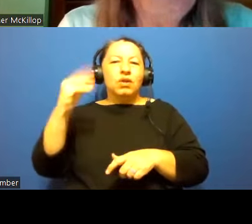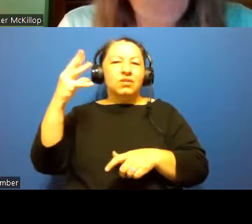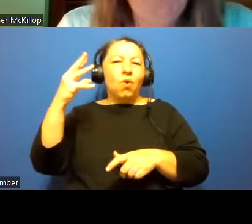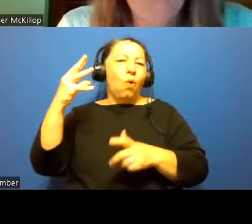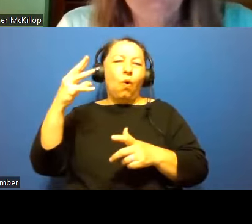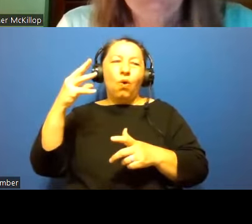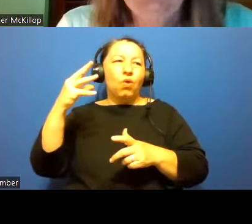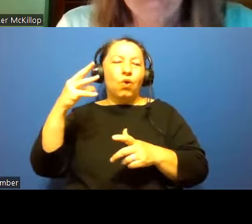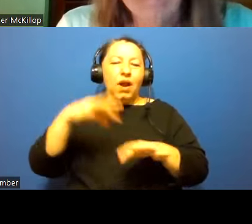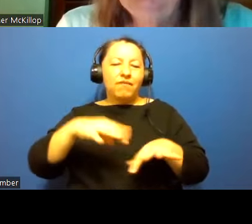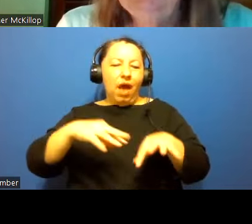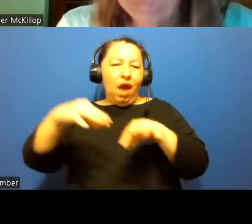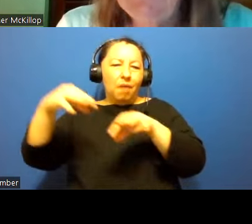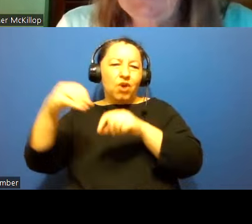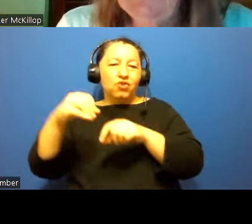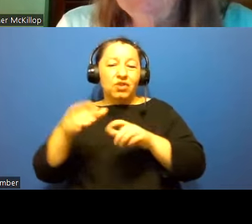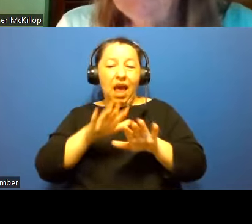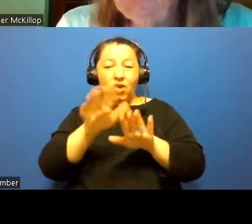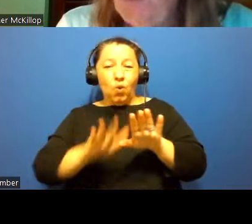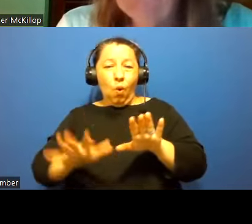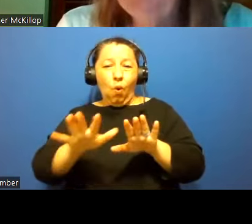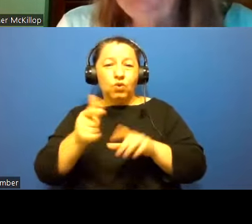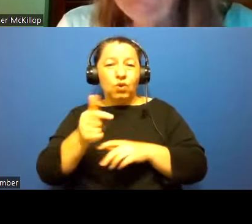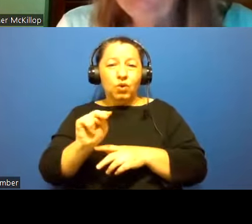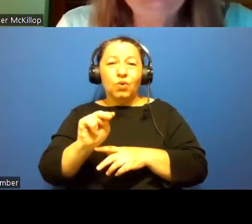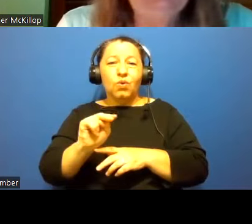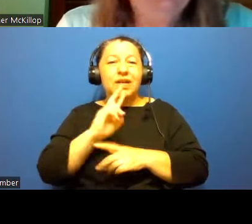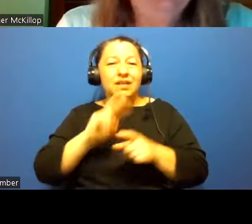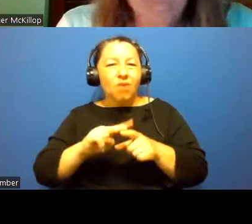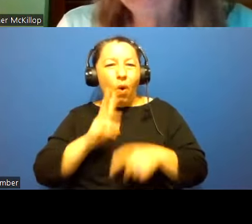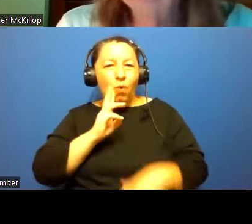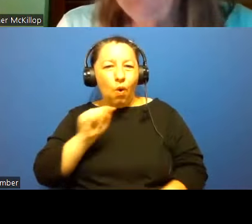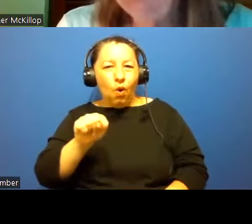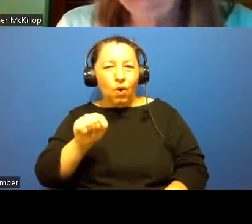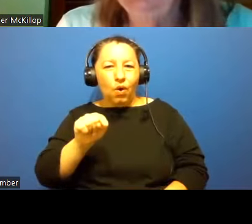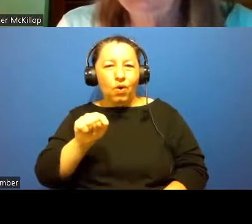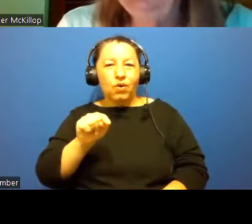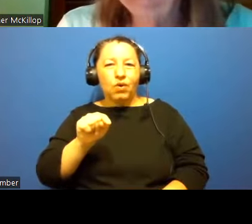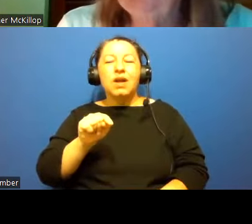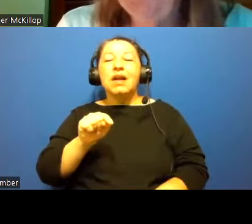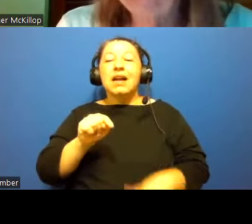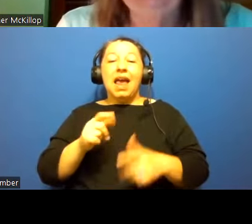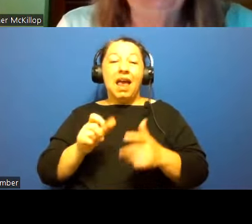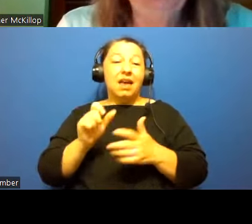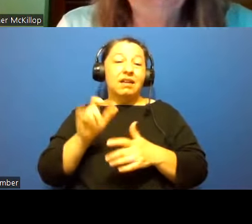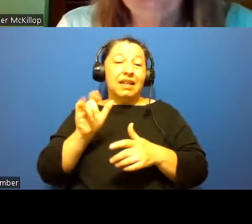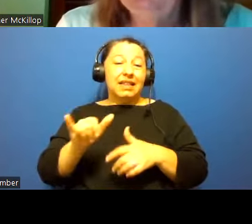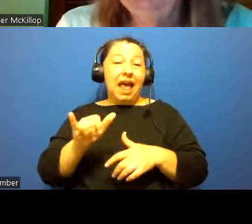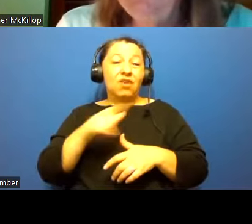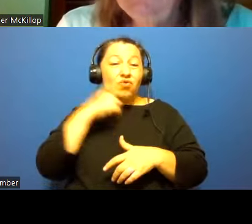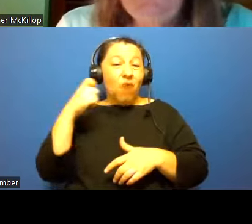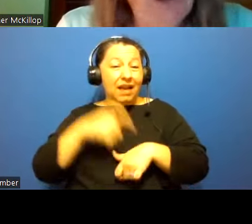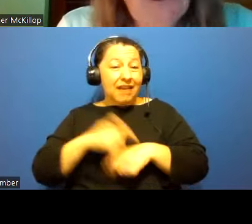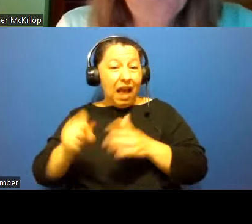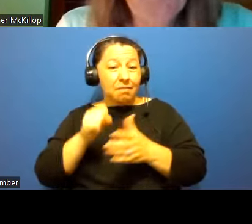it's saltwater, and the water is seasonally hypersaline in the dry season, which